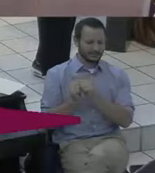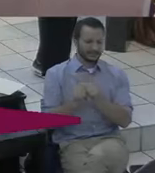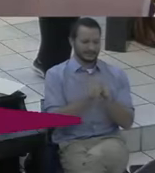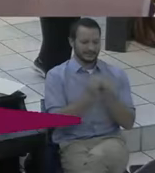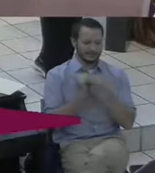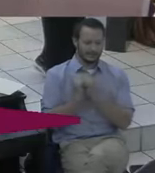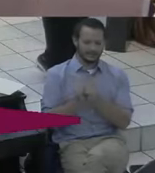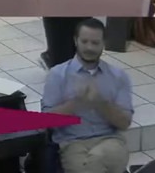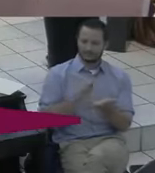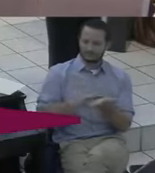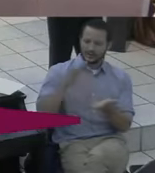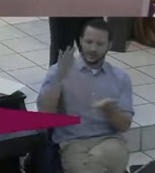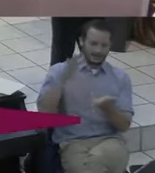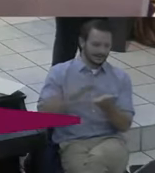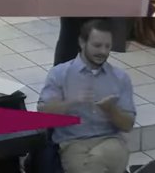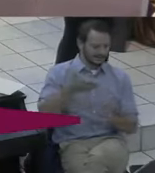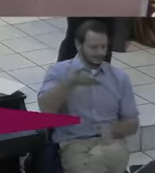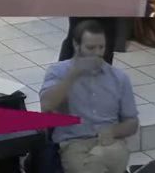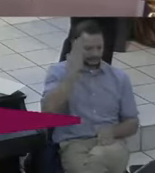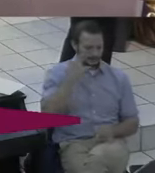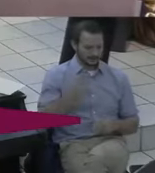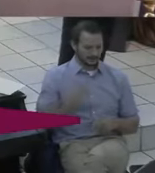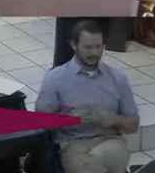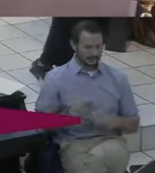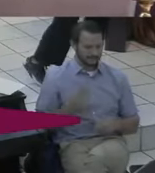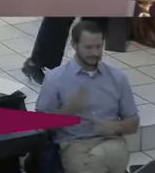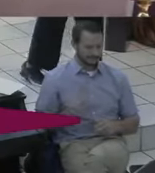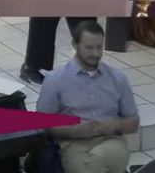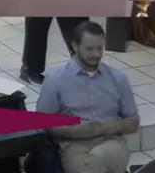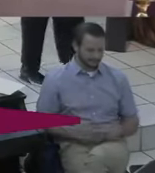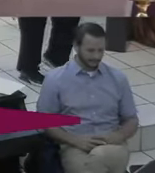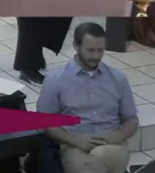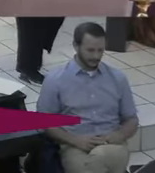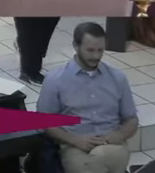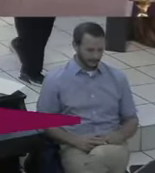Together praise God's name.